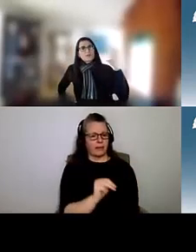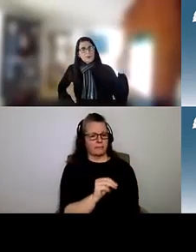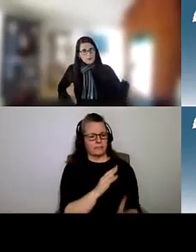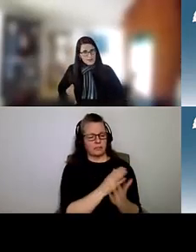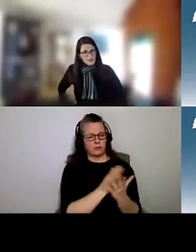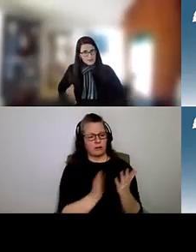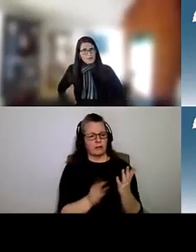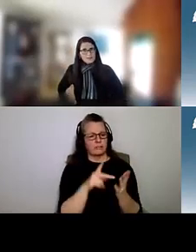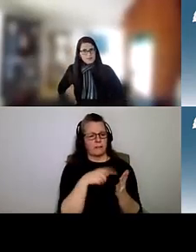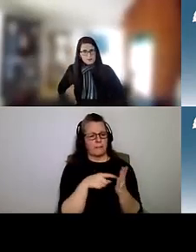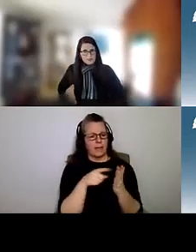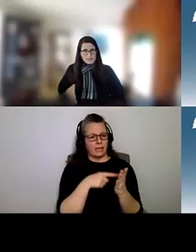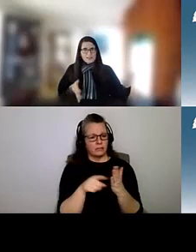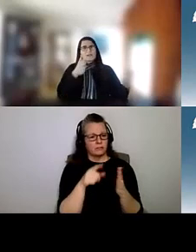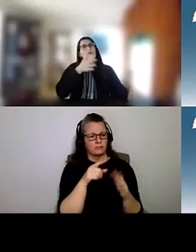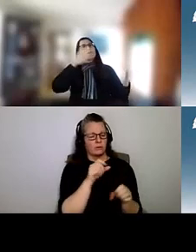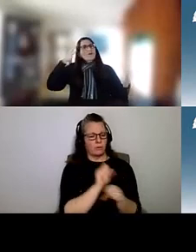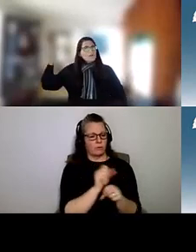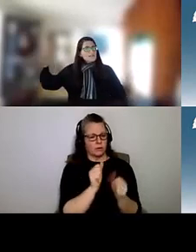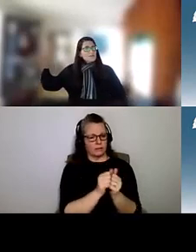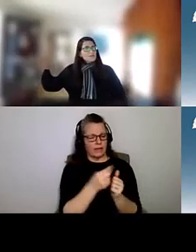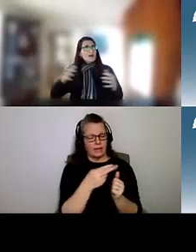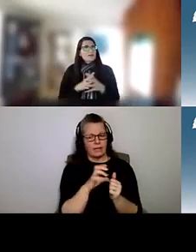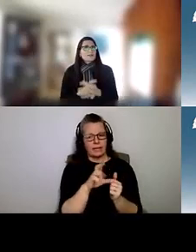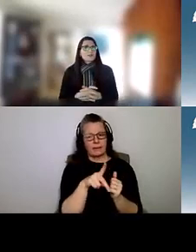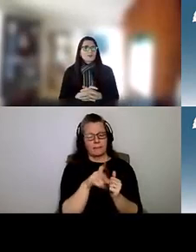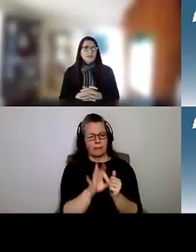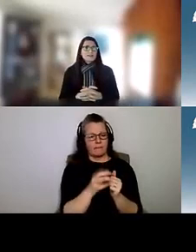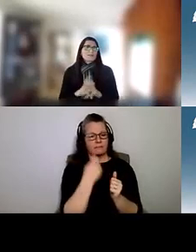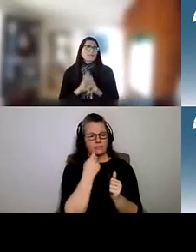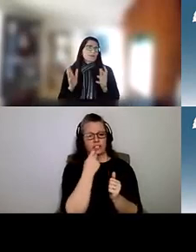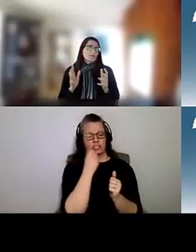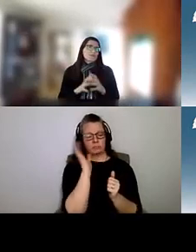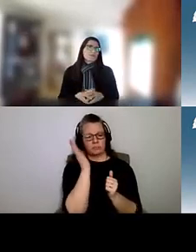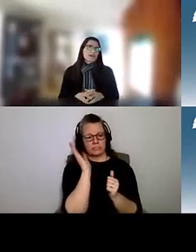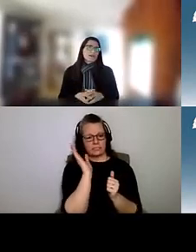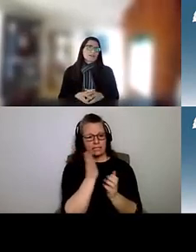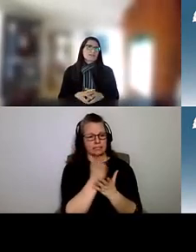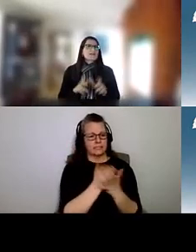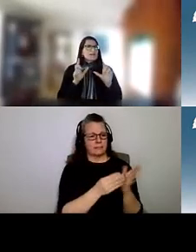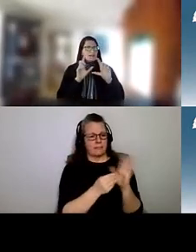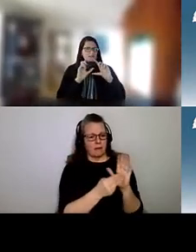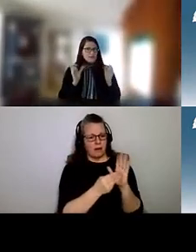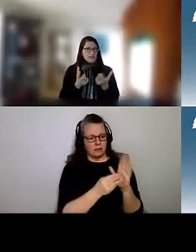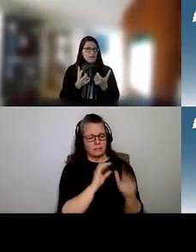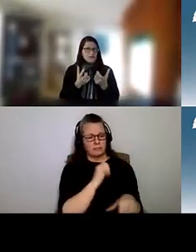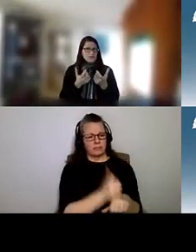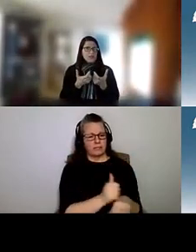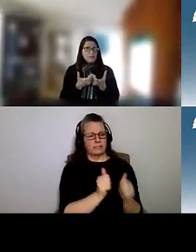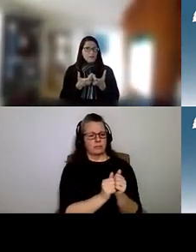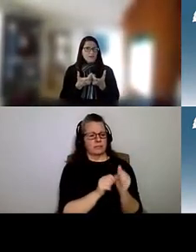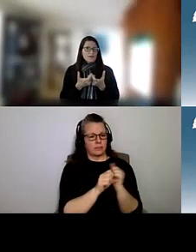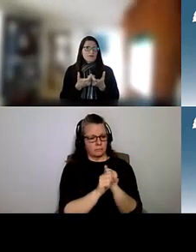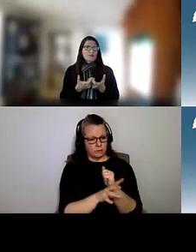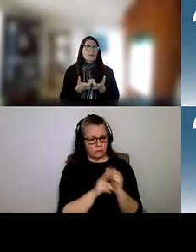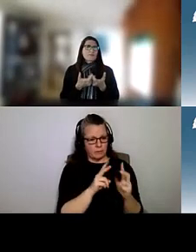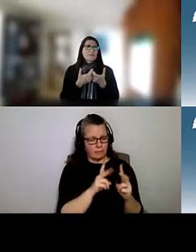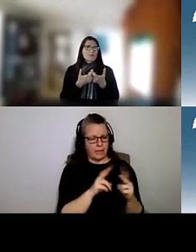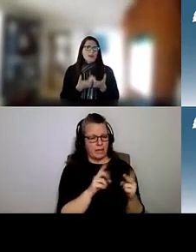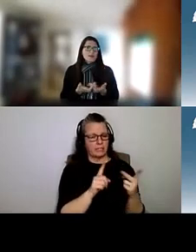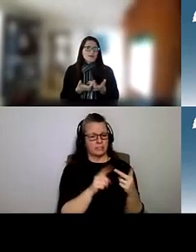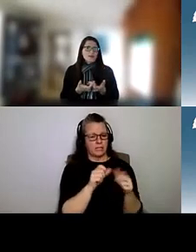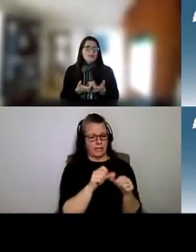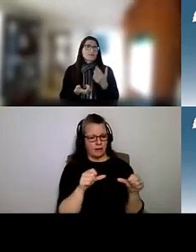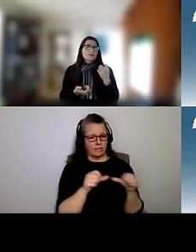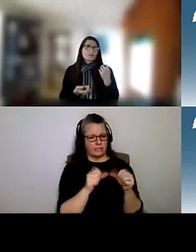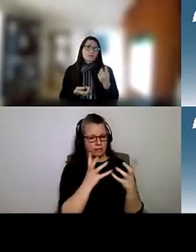So with the work that HCPF just presented, with some of the models that are in place with commercial payers, some of the areas of alignment that we think will be the